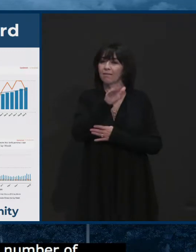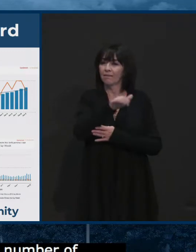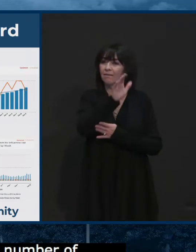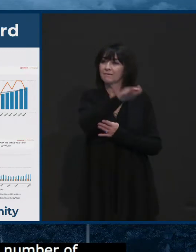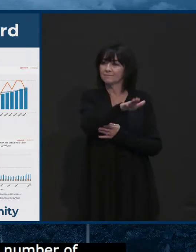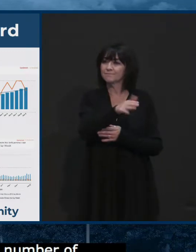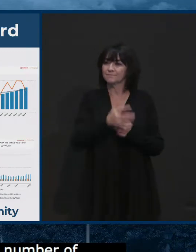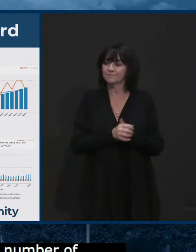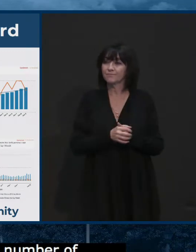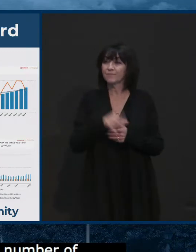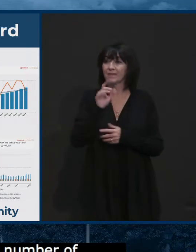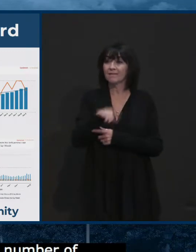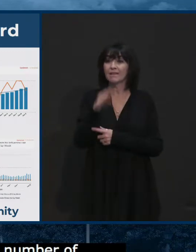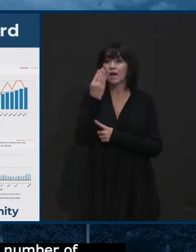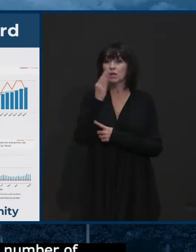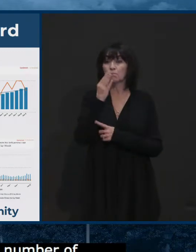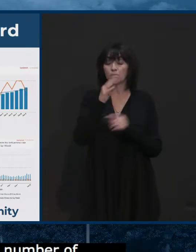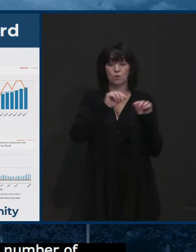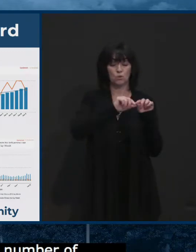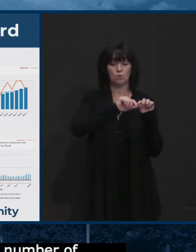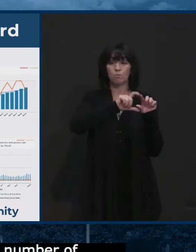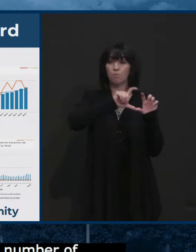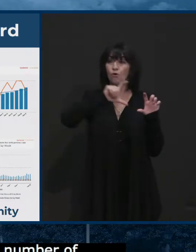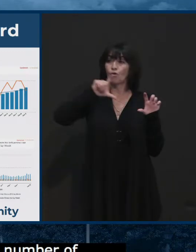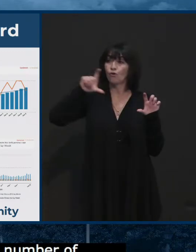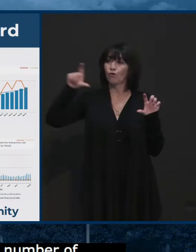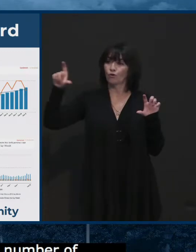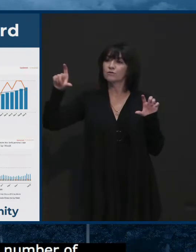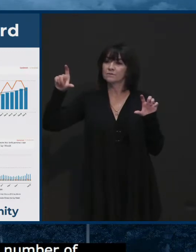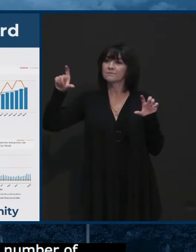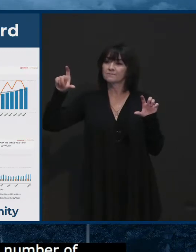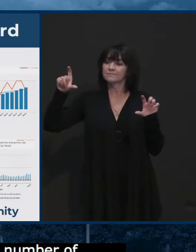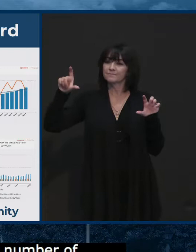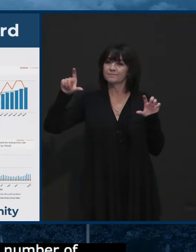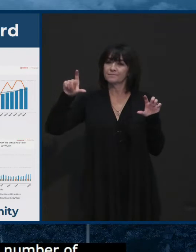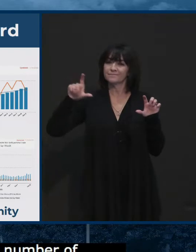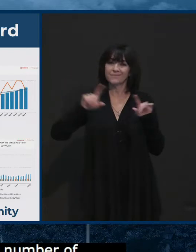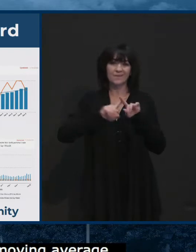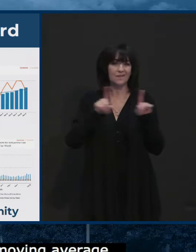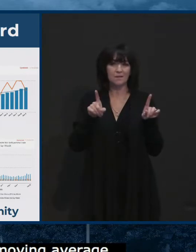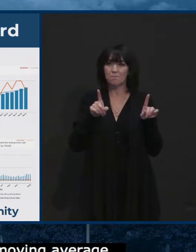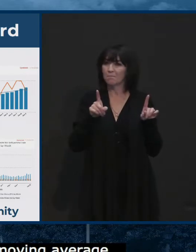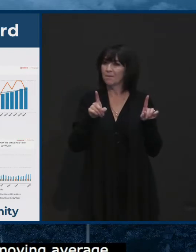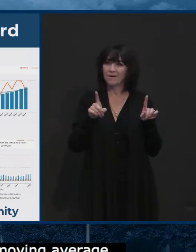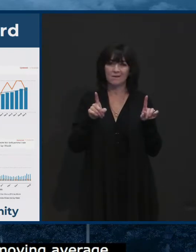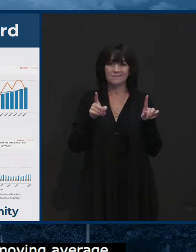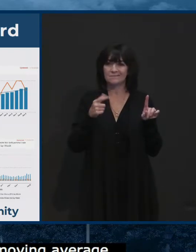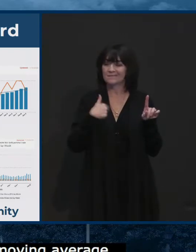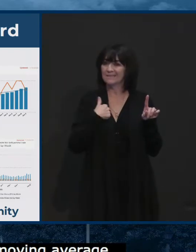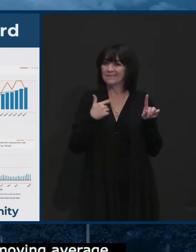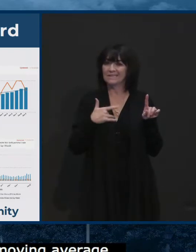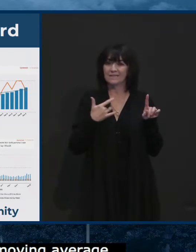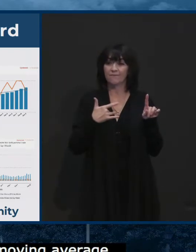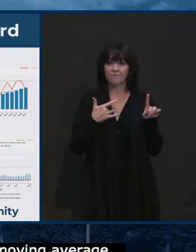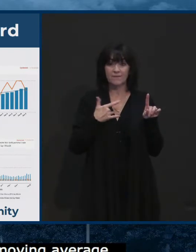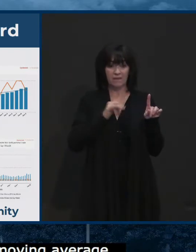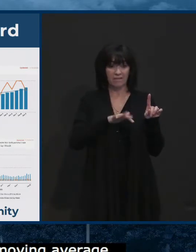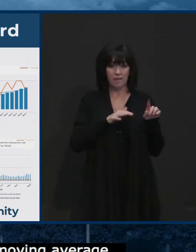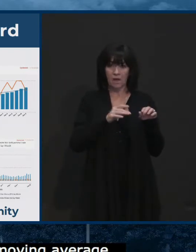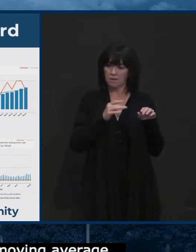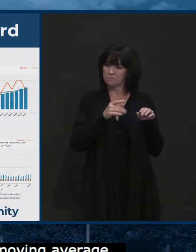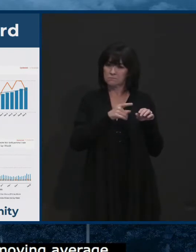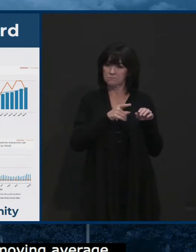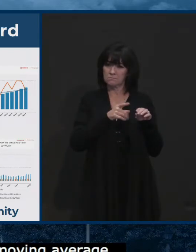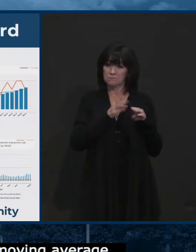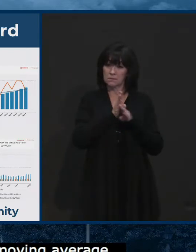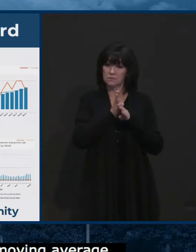7-day moving average. So it's more gradual, but headed in the wrong direction, as I said, to the point today